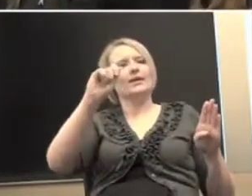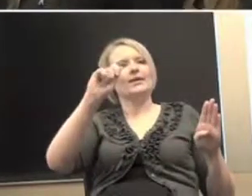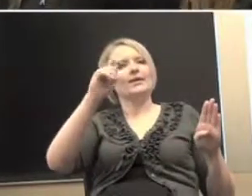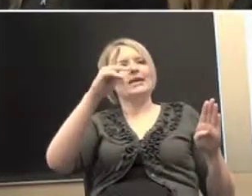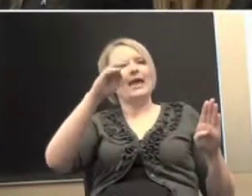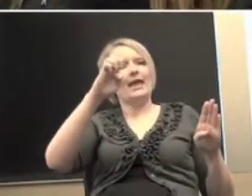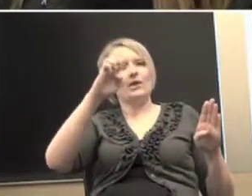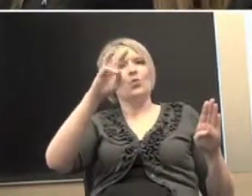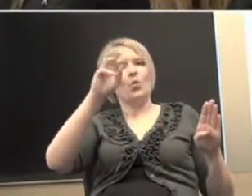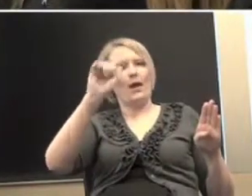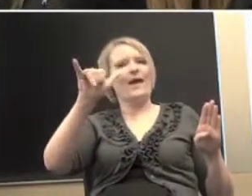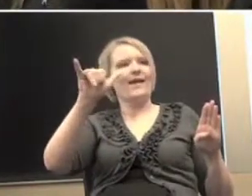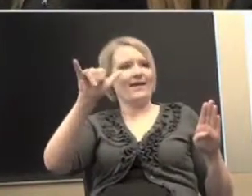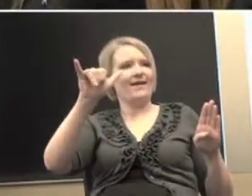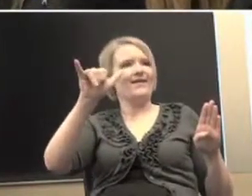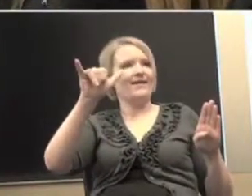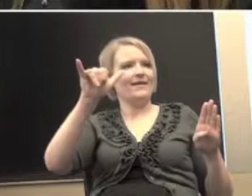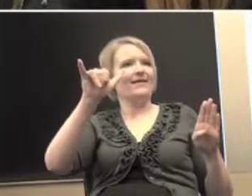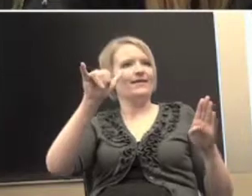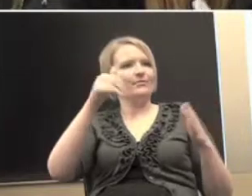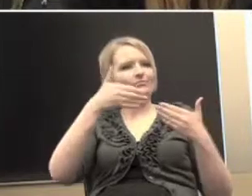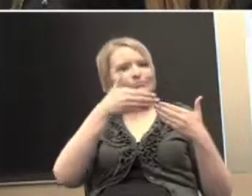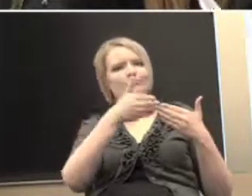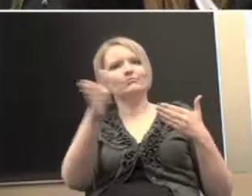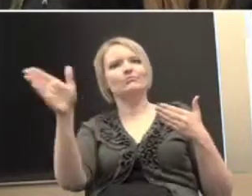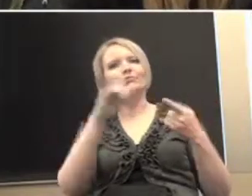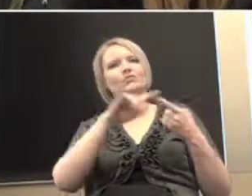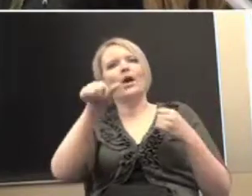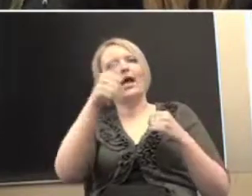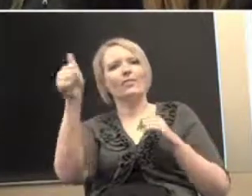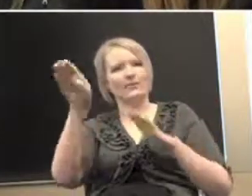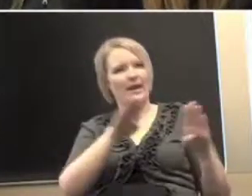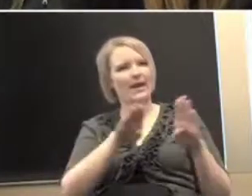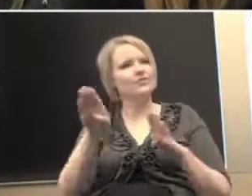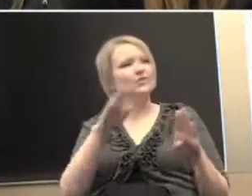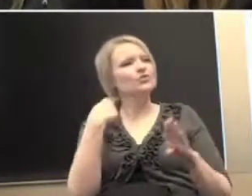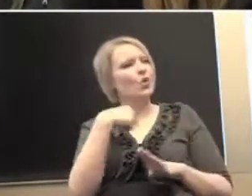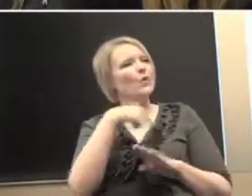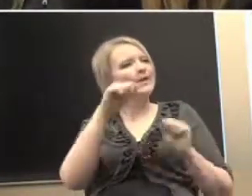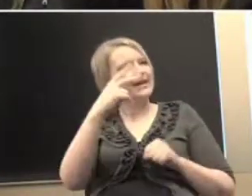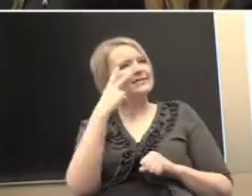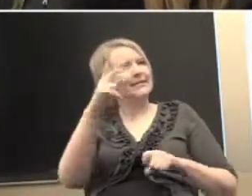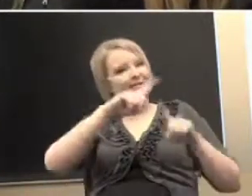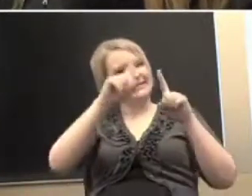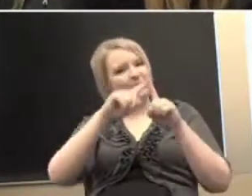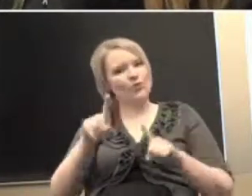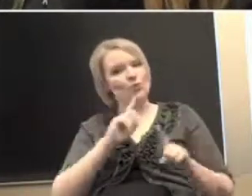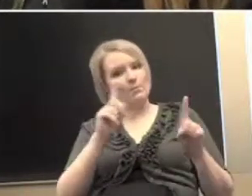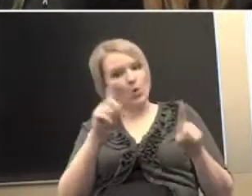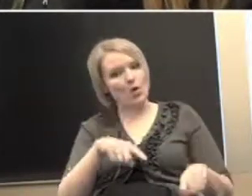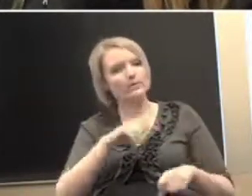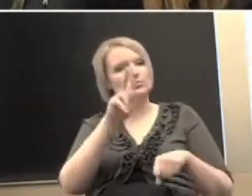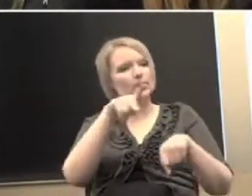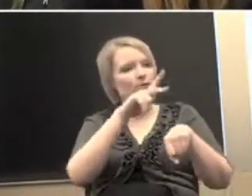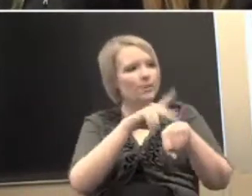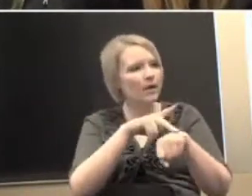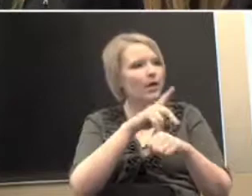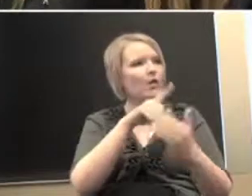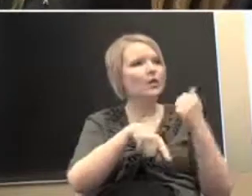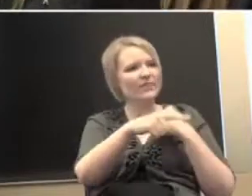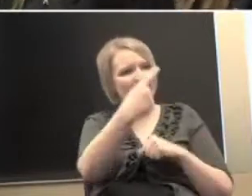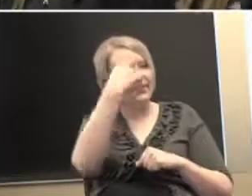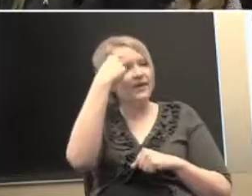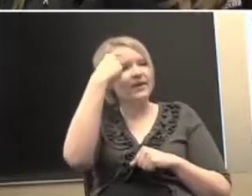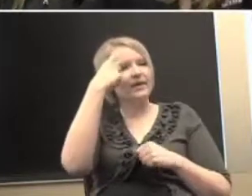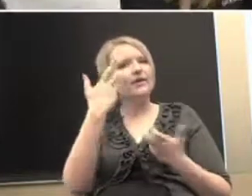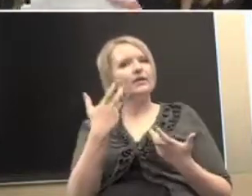was, and then what it looks like. And although there's different reports of the principal and the whatever, they think it is the